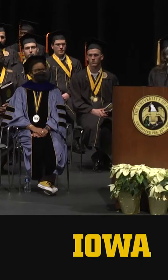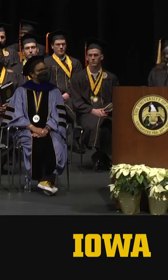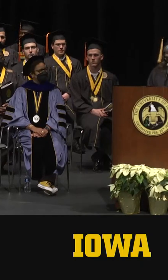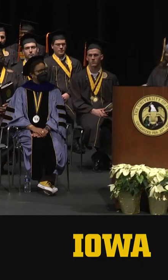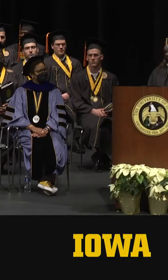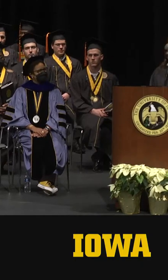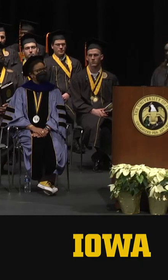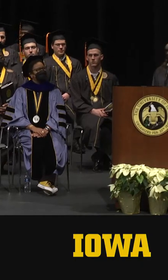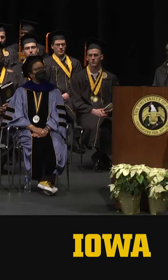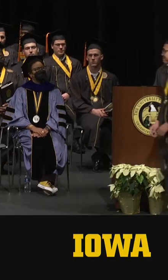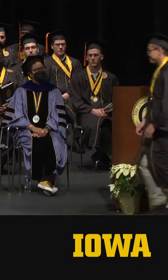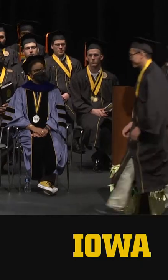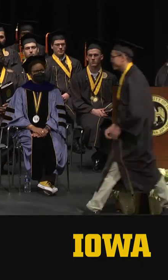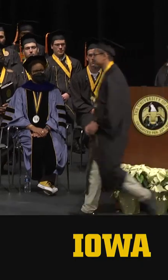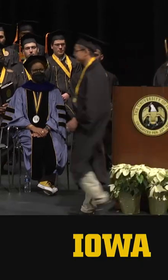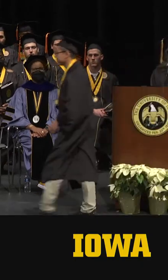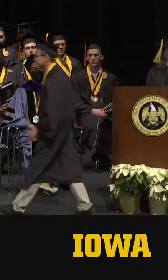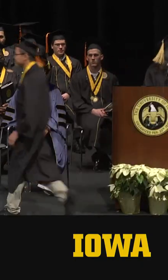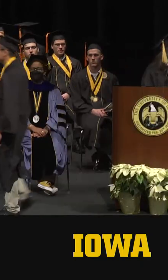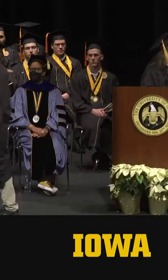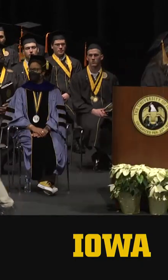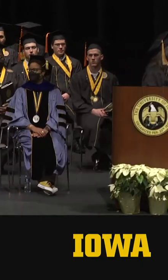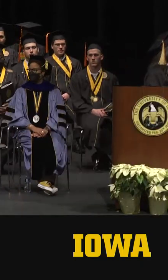Luan Trun.